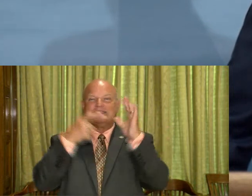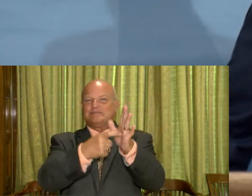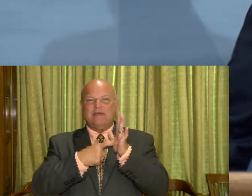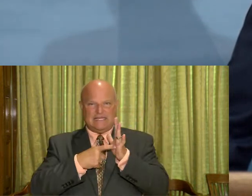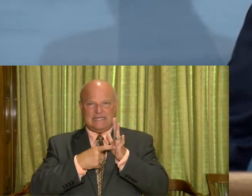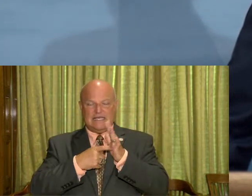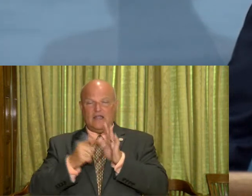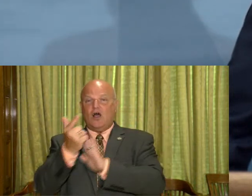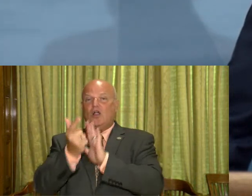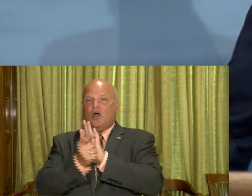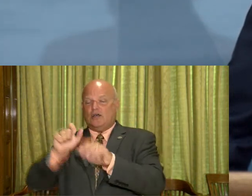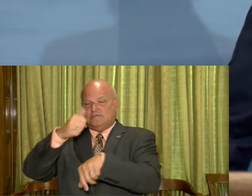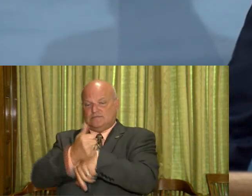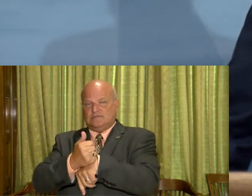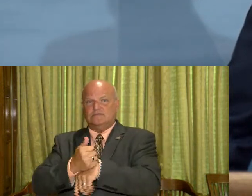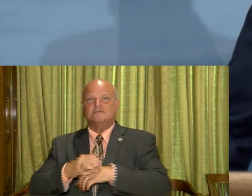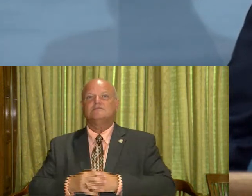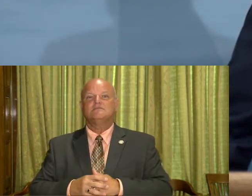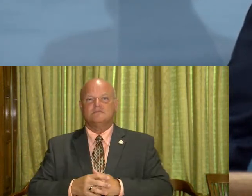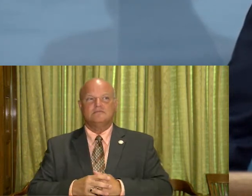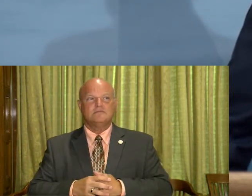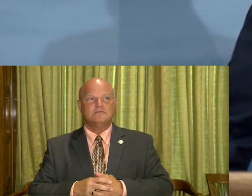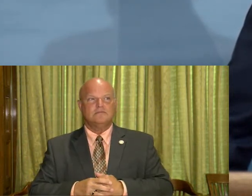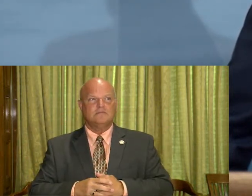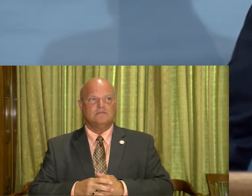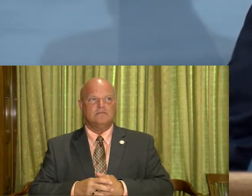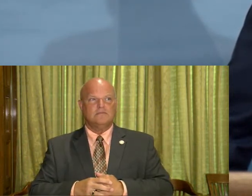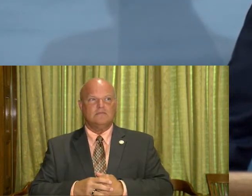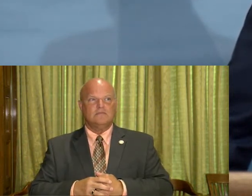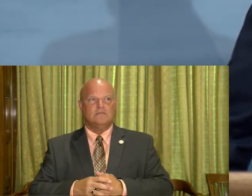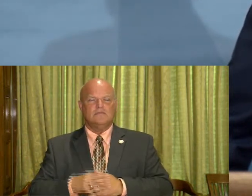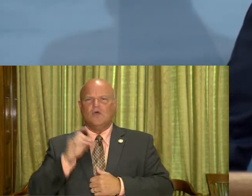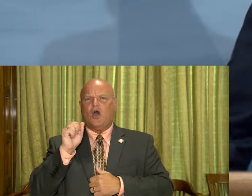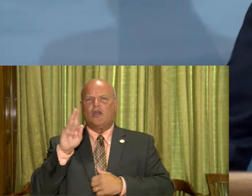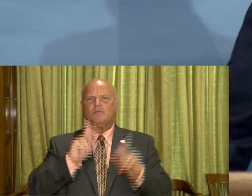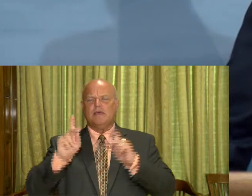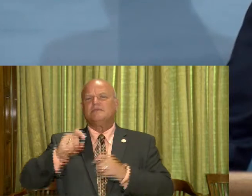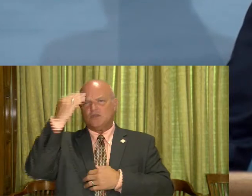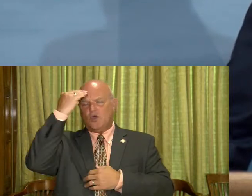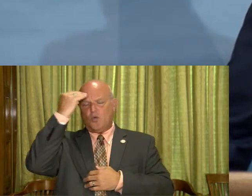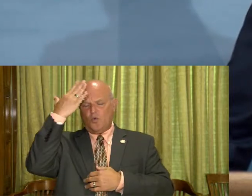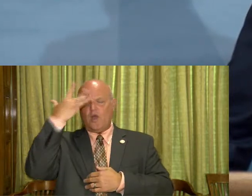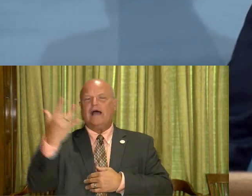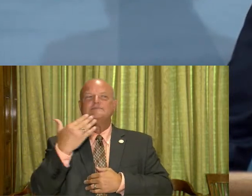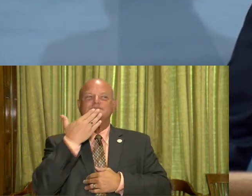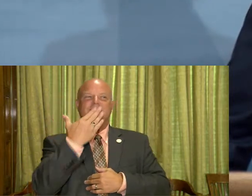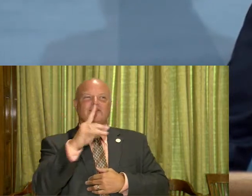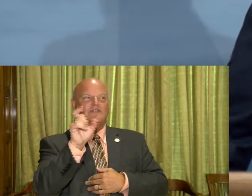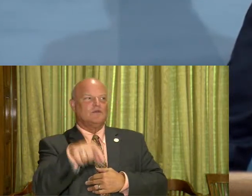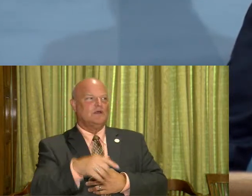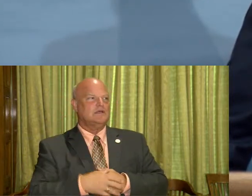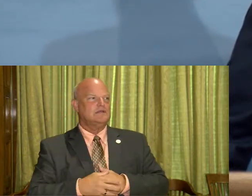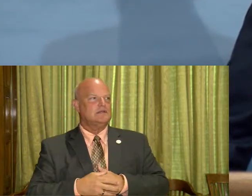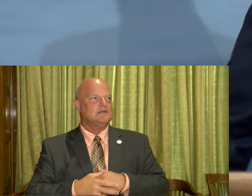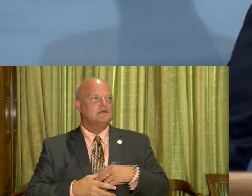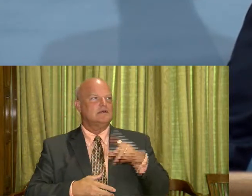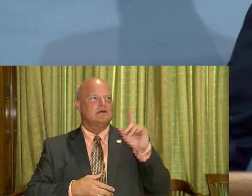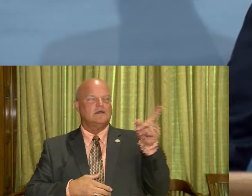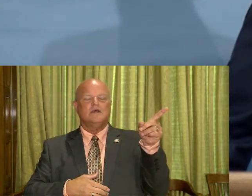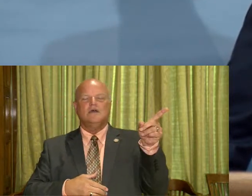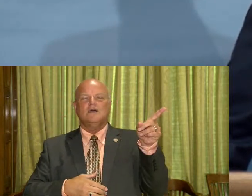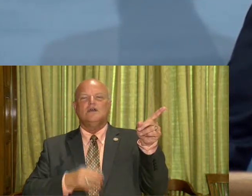law in place that prohibits that. Or Kansas even know why? Yes. No, thank you for the question. You've been